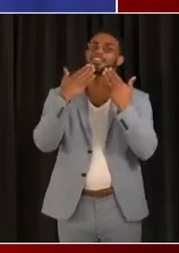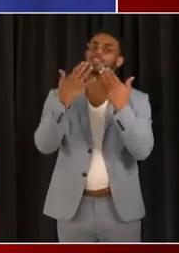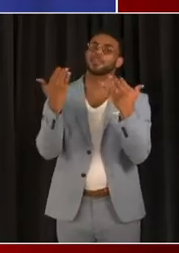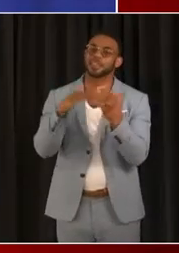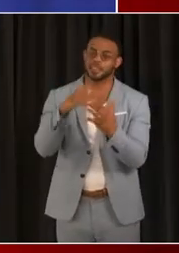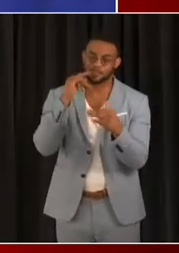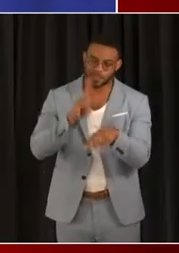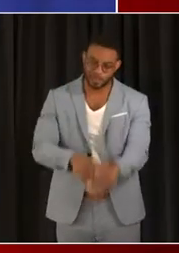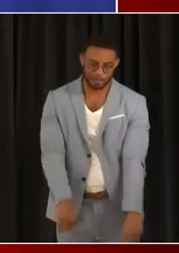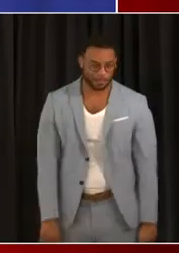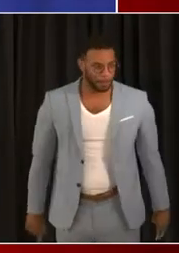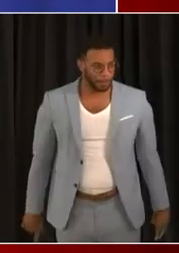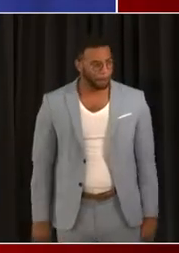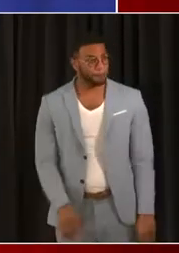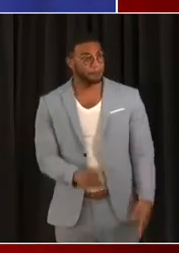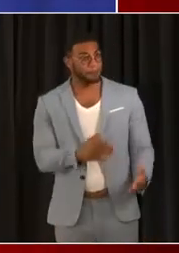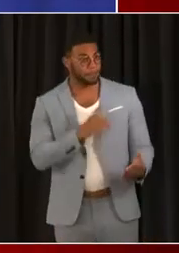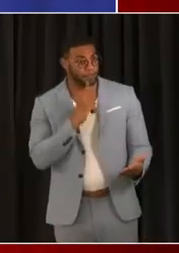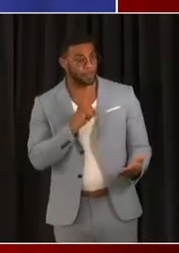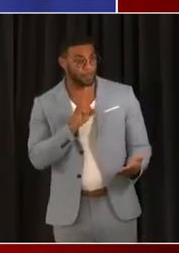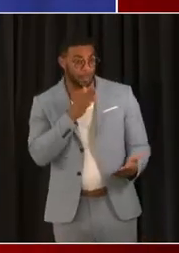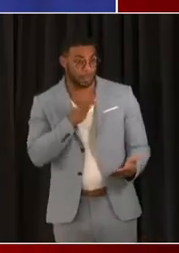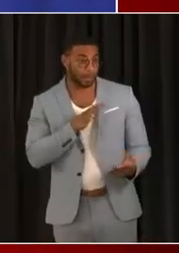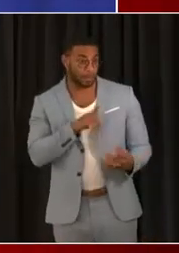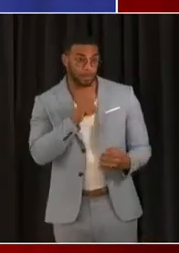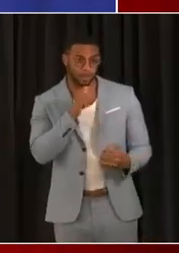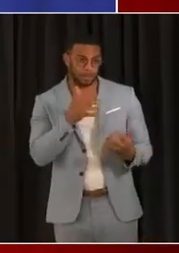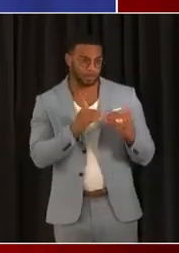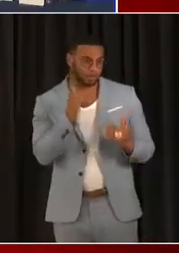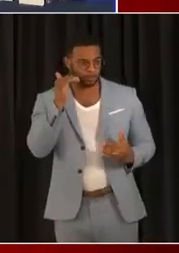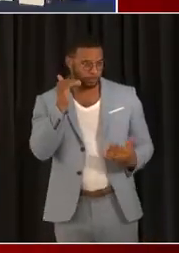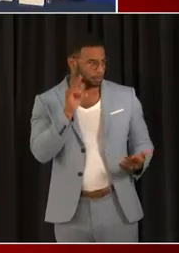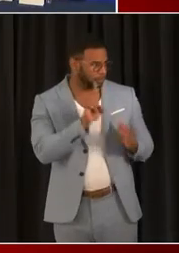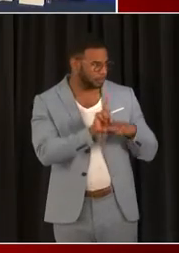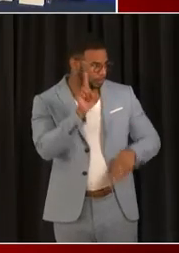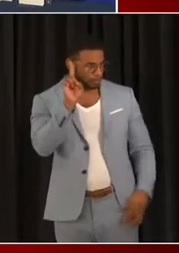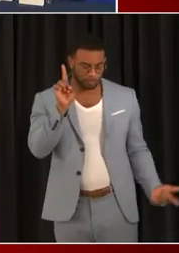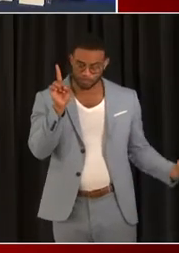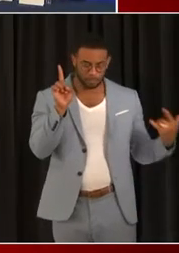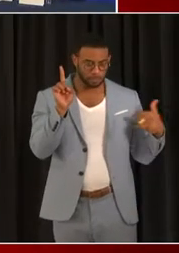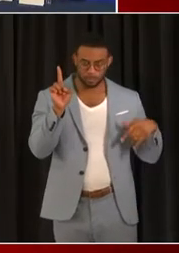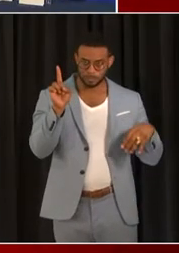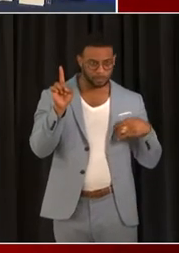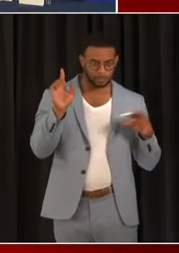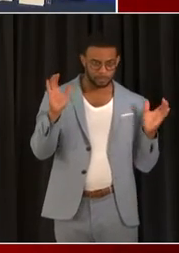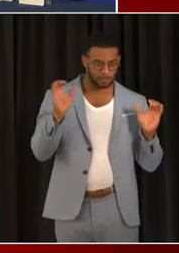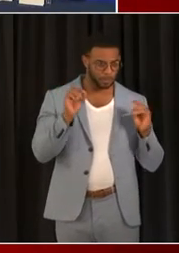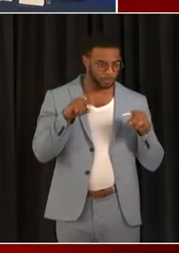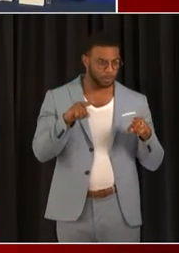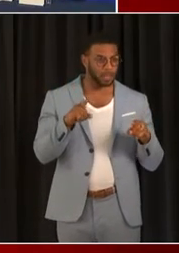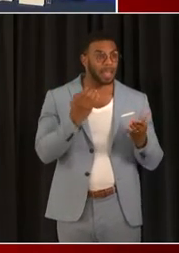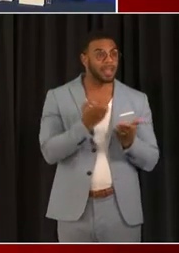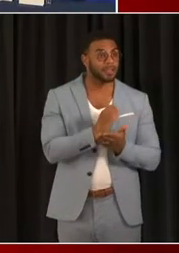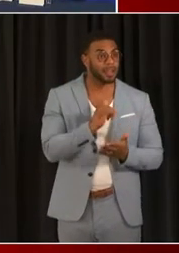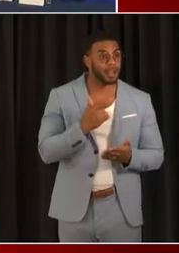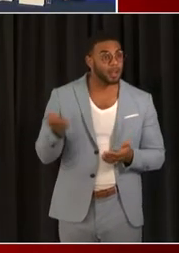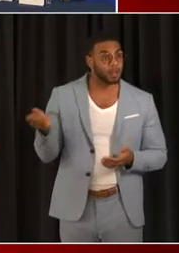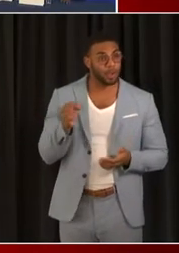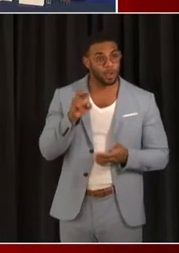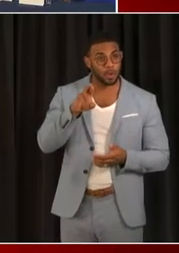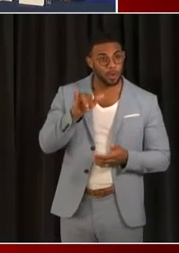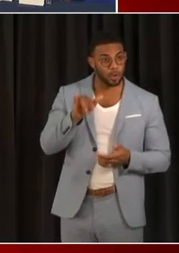it. So thank you again for the time. You may be the only lady, but you are unmatched on this panel. I will tell you that. And to evidence that, I'm